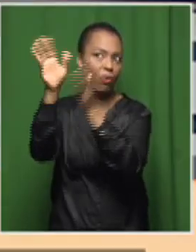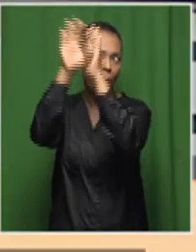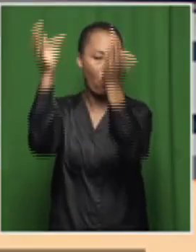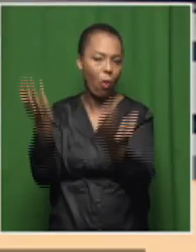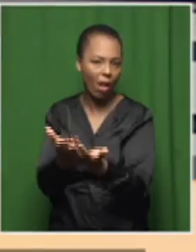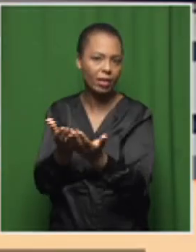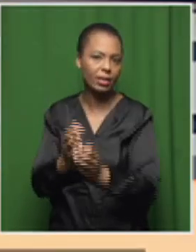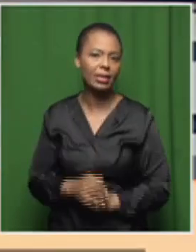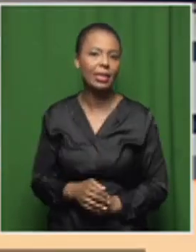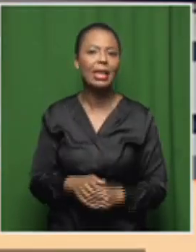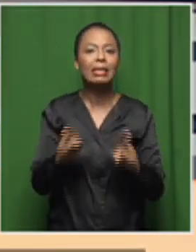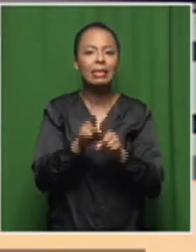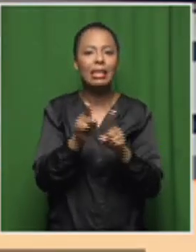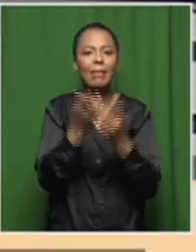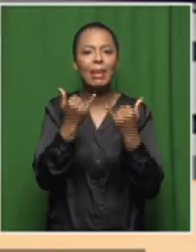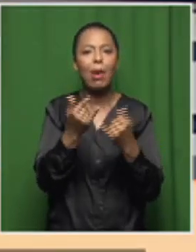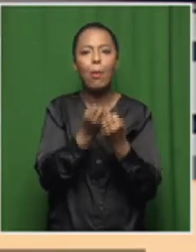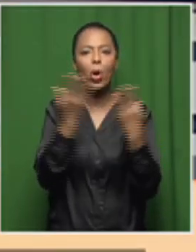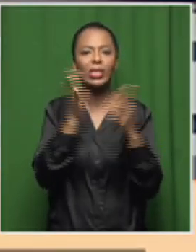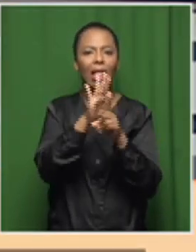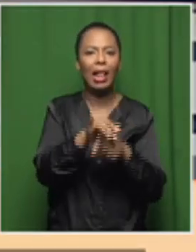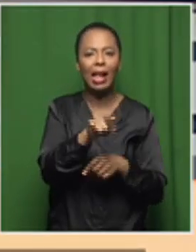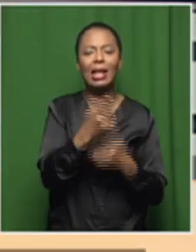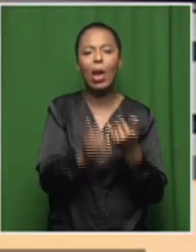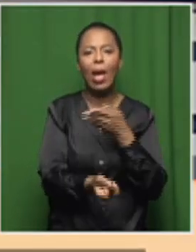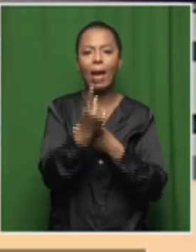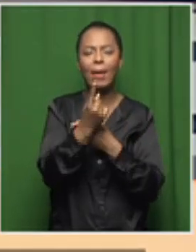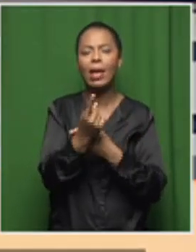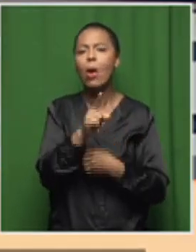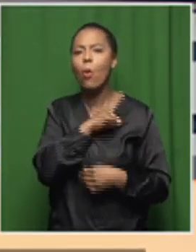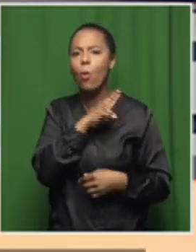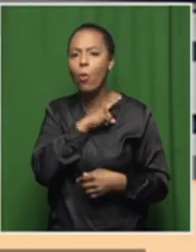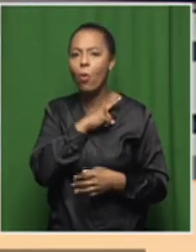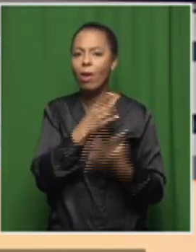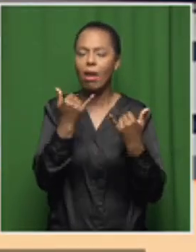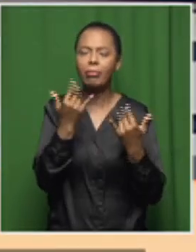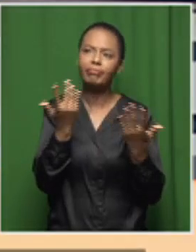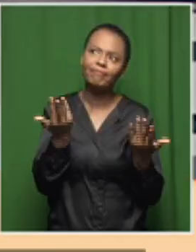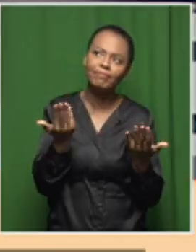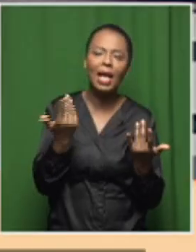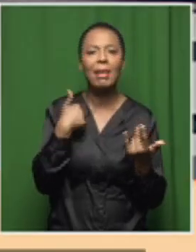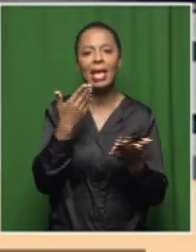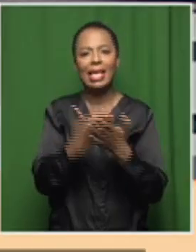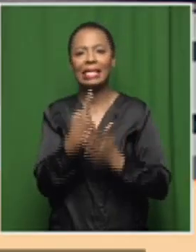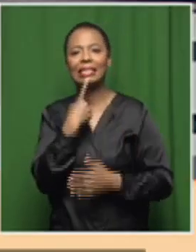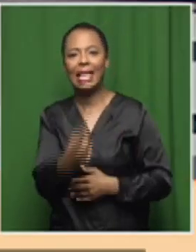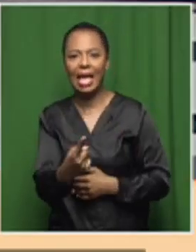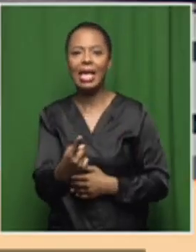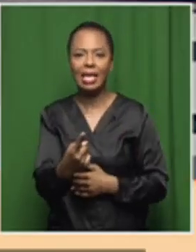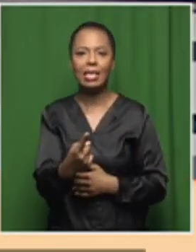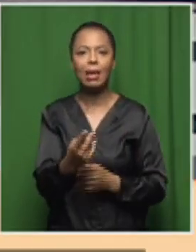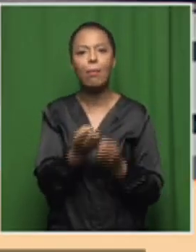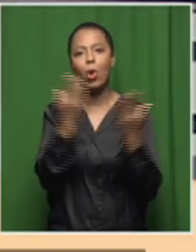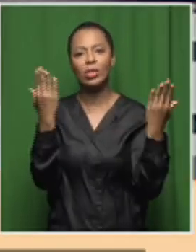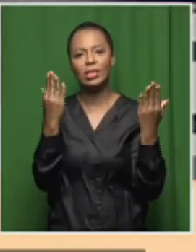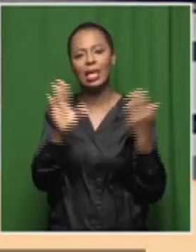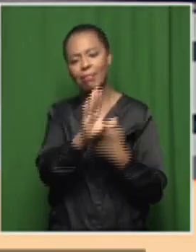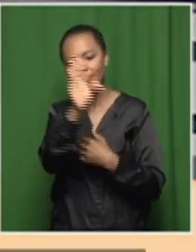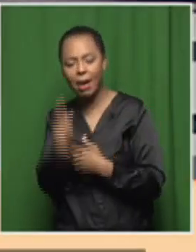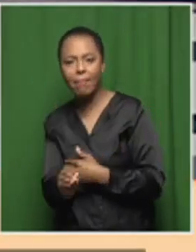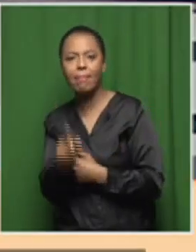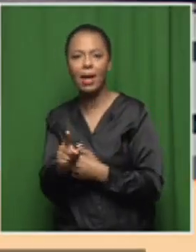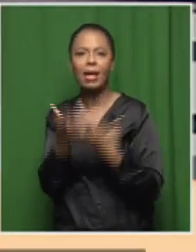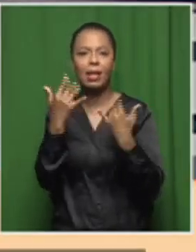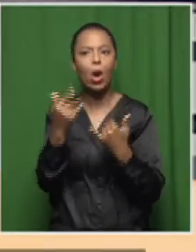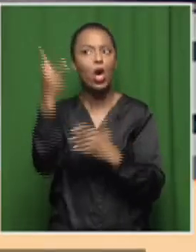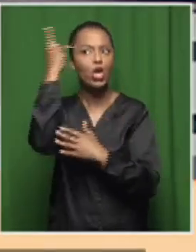taken place, right? But it's about translating that into action. There's also, I would argue, are coupling Indigenous knowledge systems that also should come